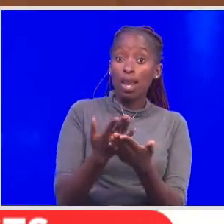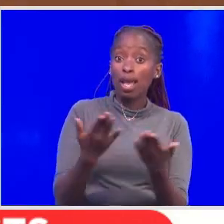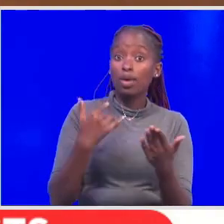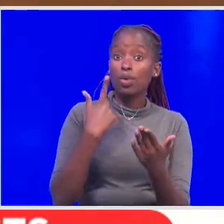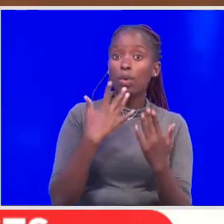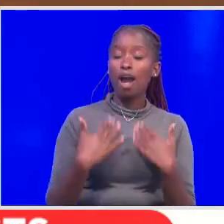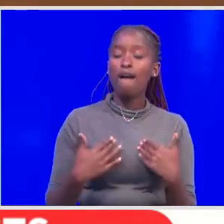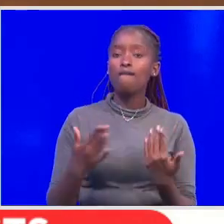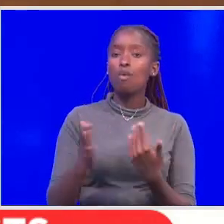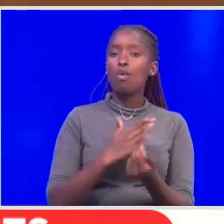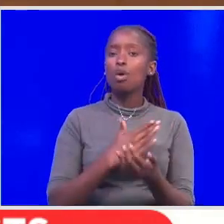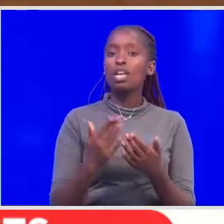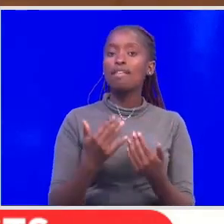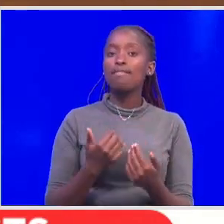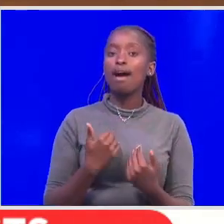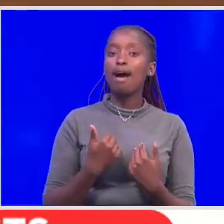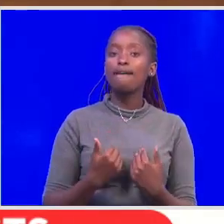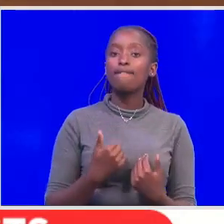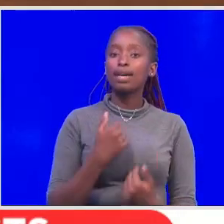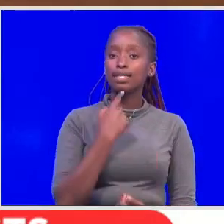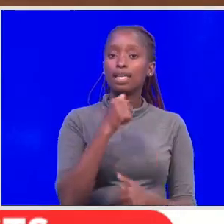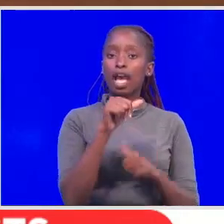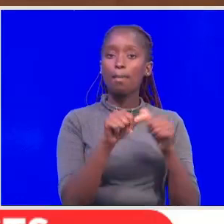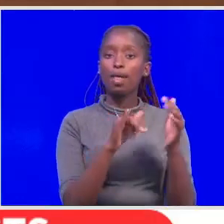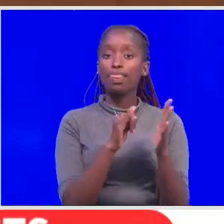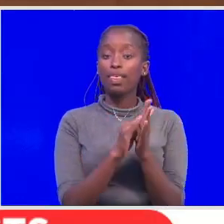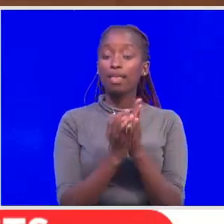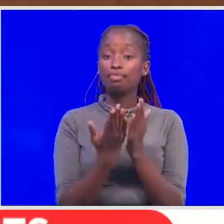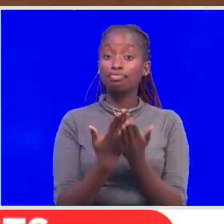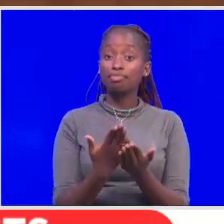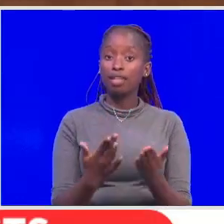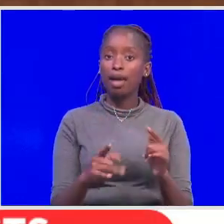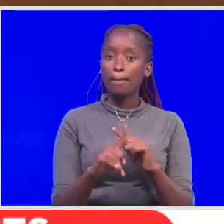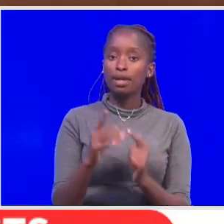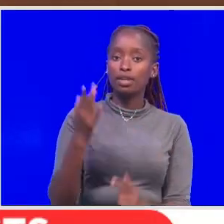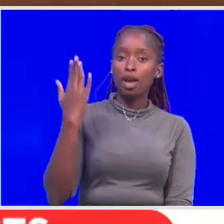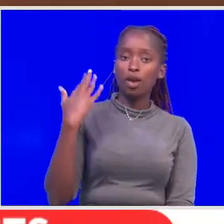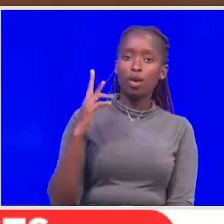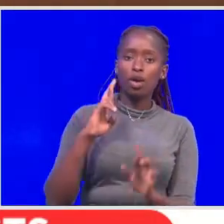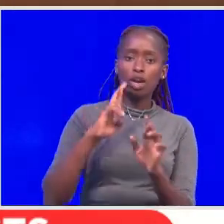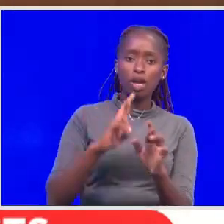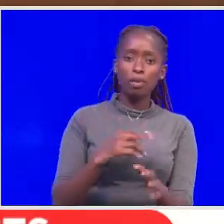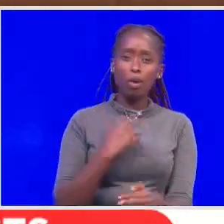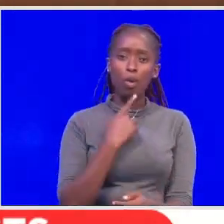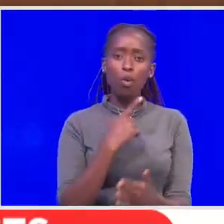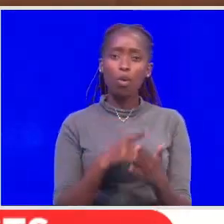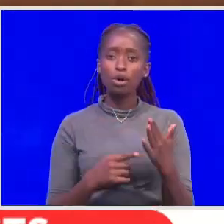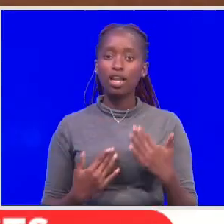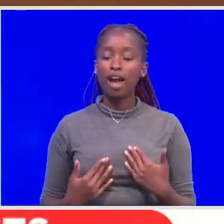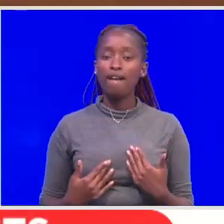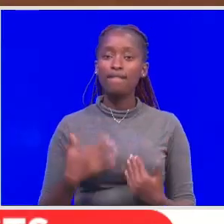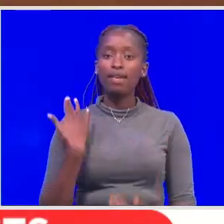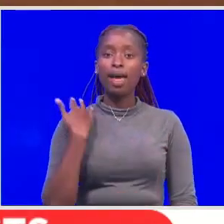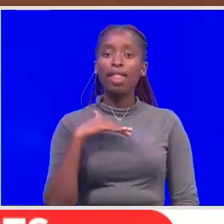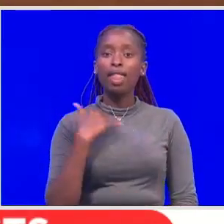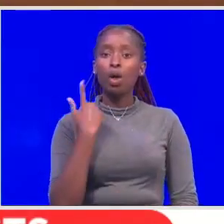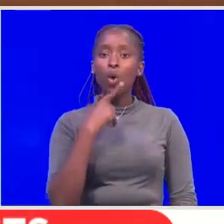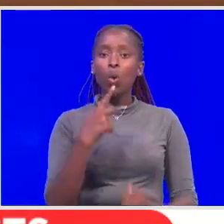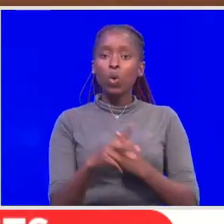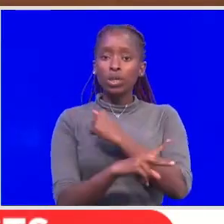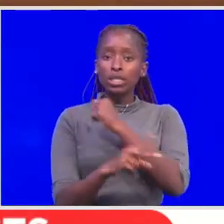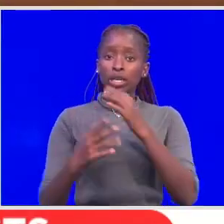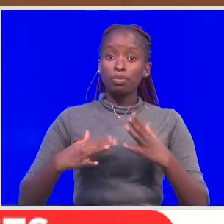has to say concerning that incident. But the initial report was that there were robbers who were robbing people along the